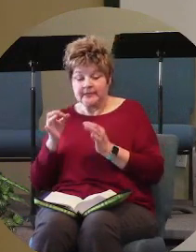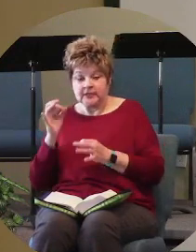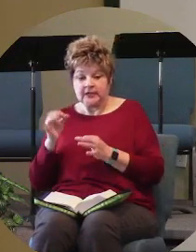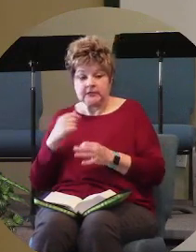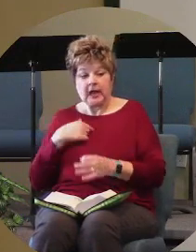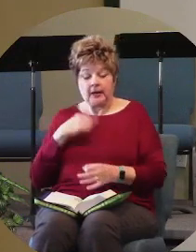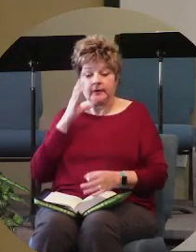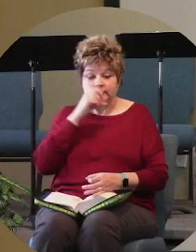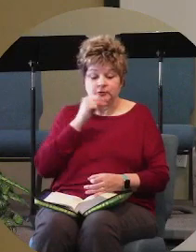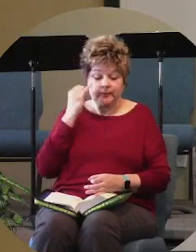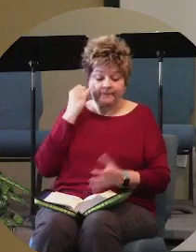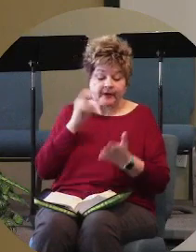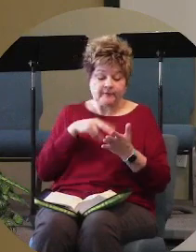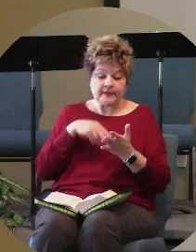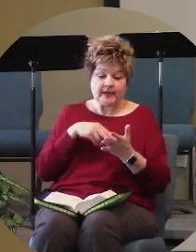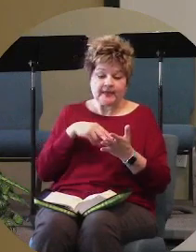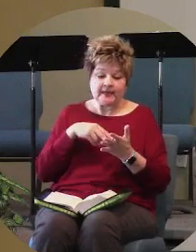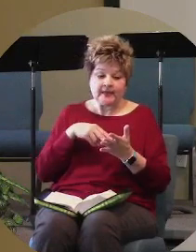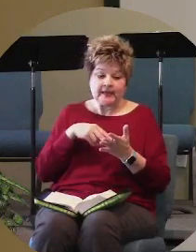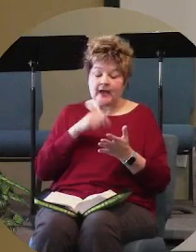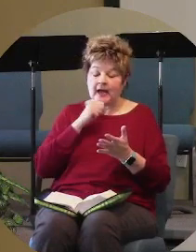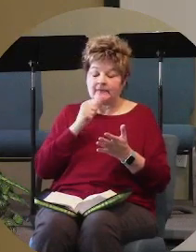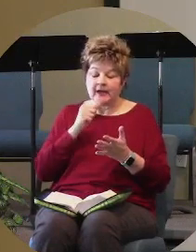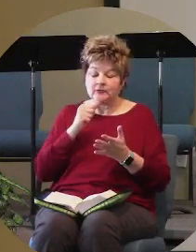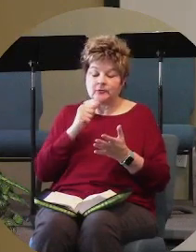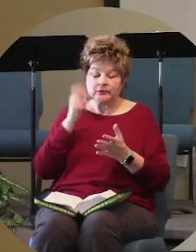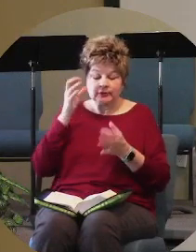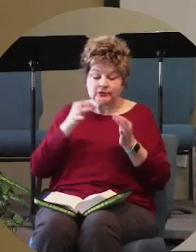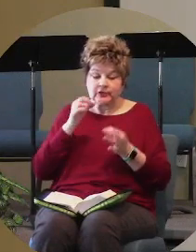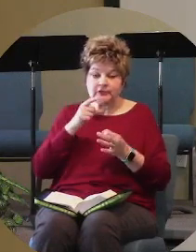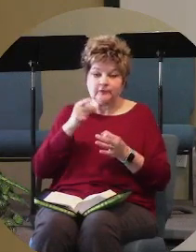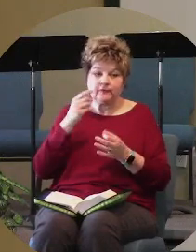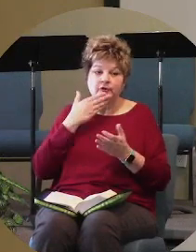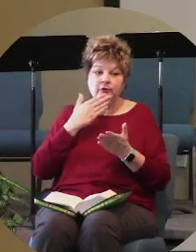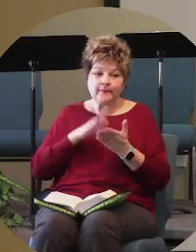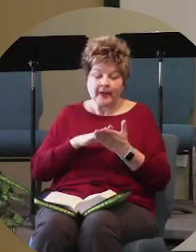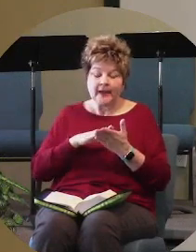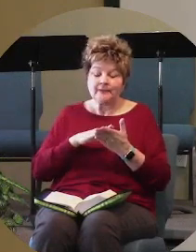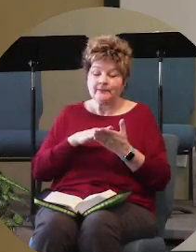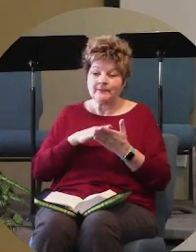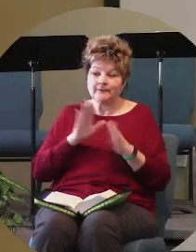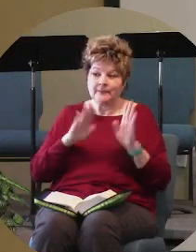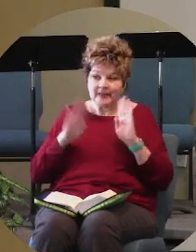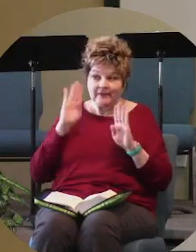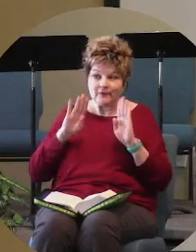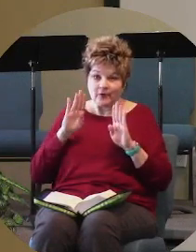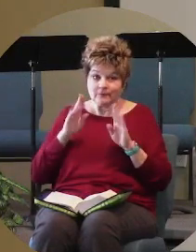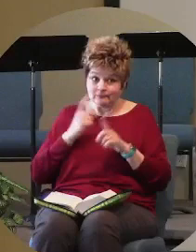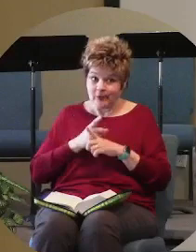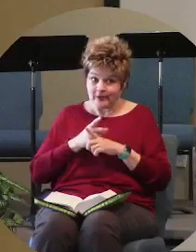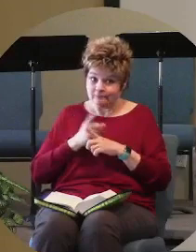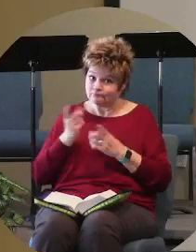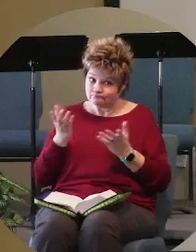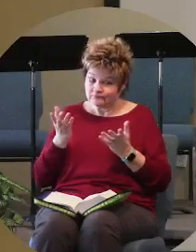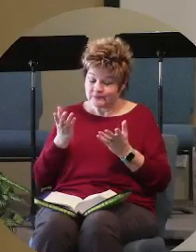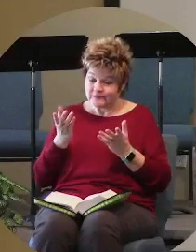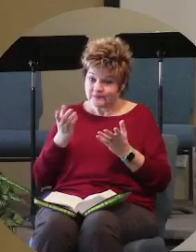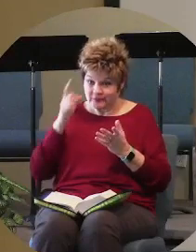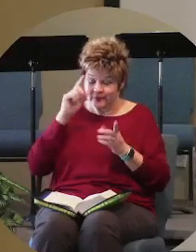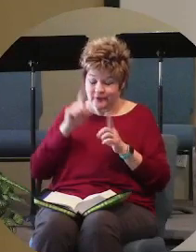would assume if I read that, that I'm not supposed to judge you for your bad behavior, right? Right?